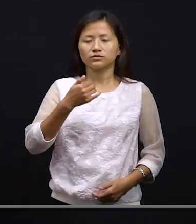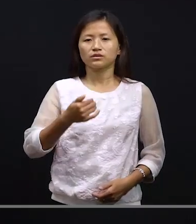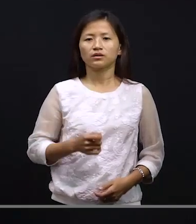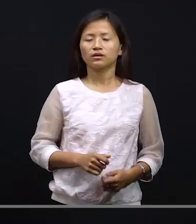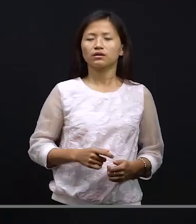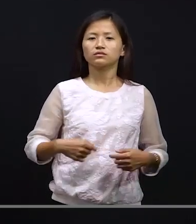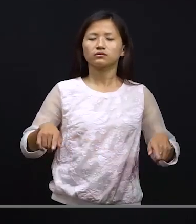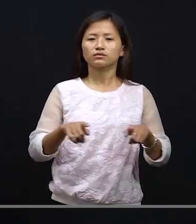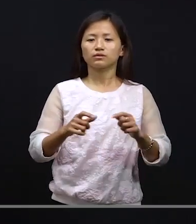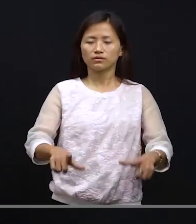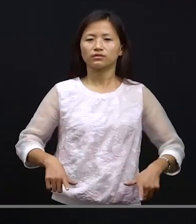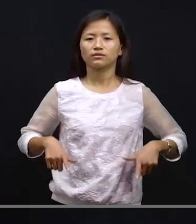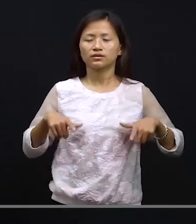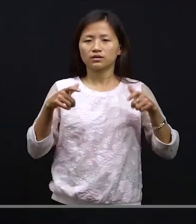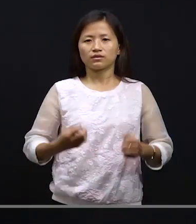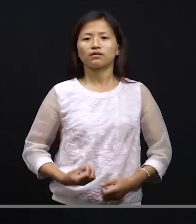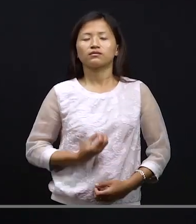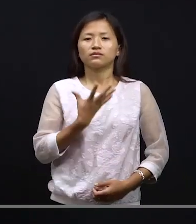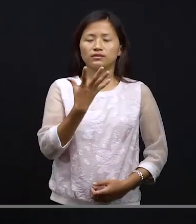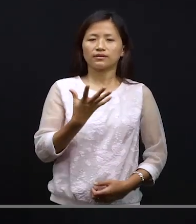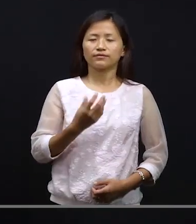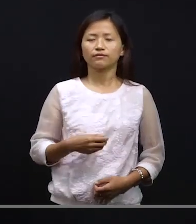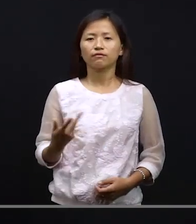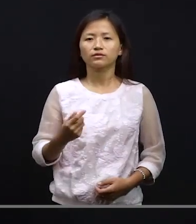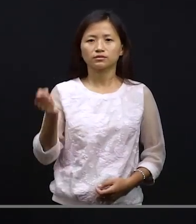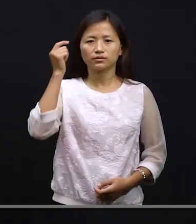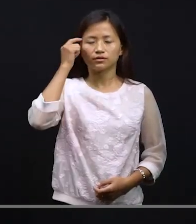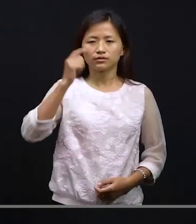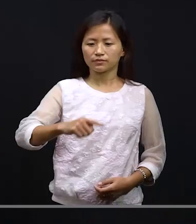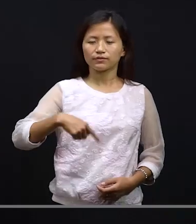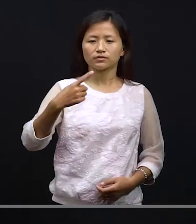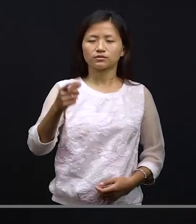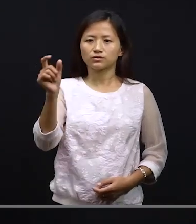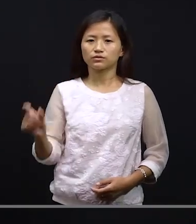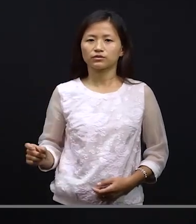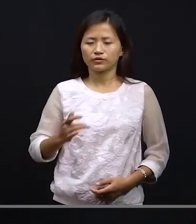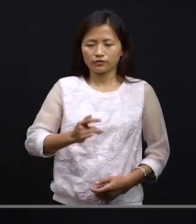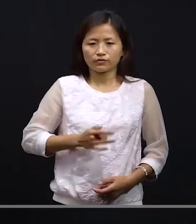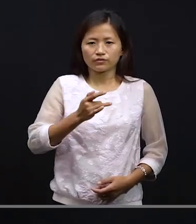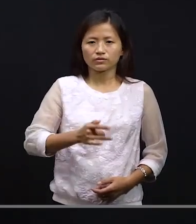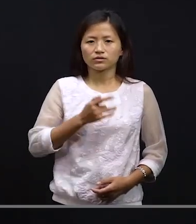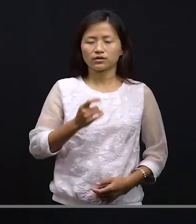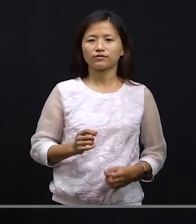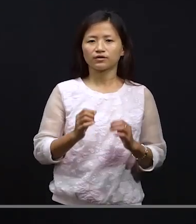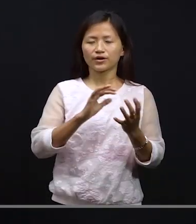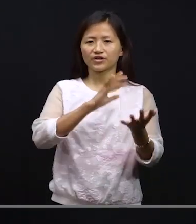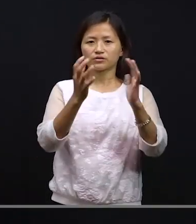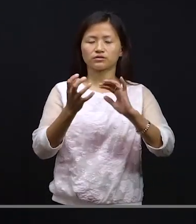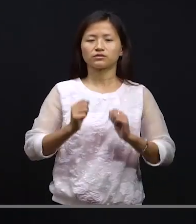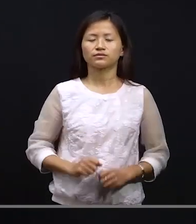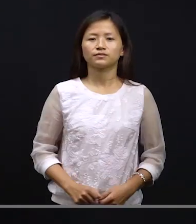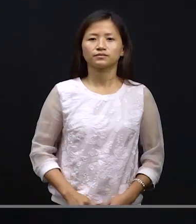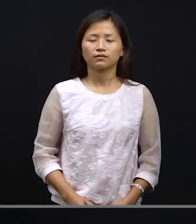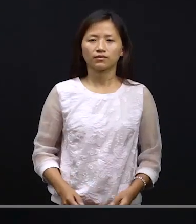as we can enjoy our lives, not thinking about what the next person will be feeling for our actions. And